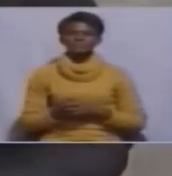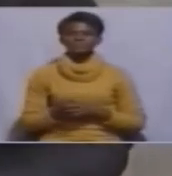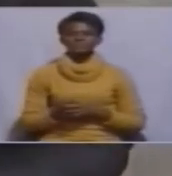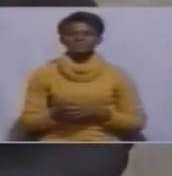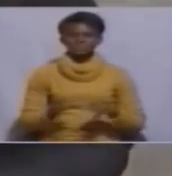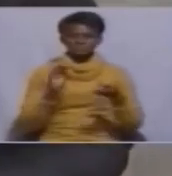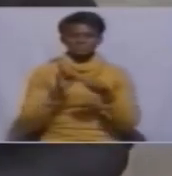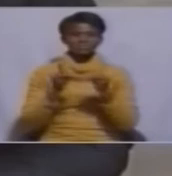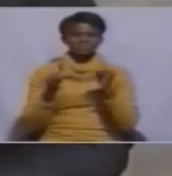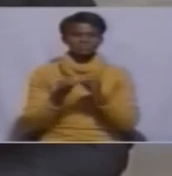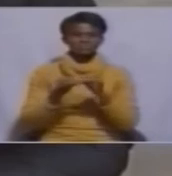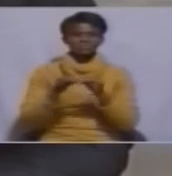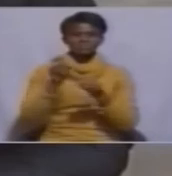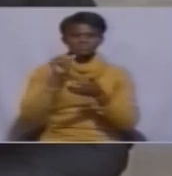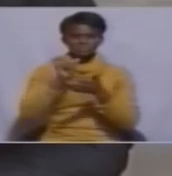Article 72,